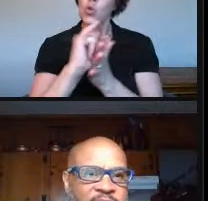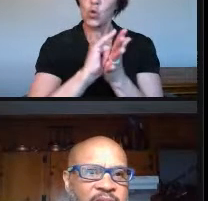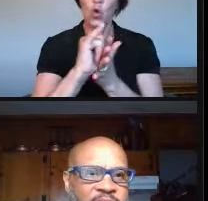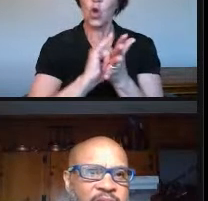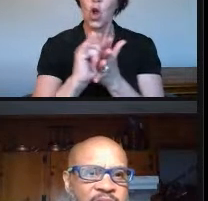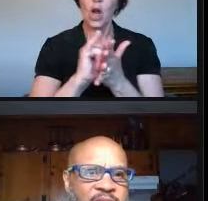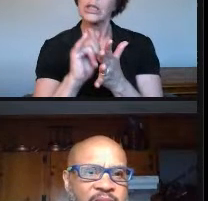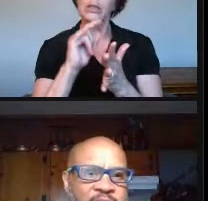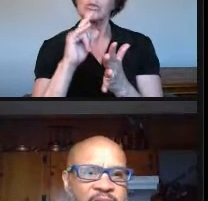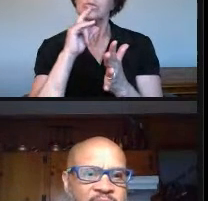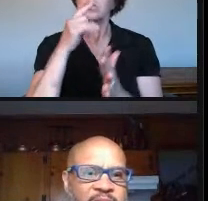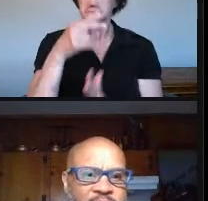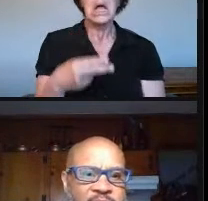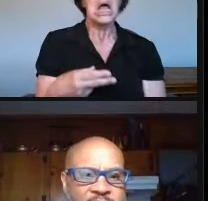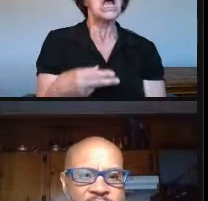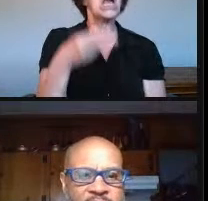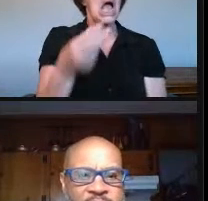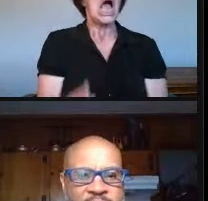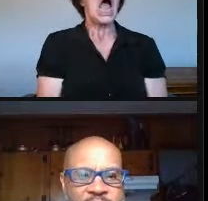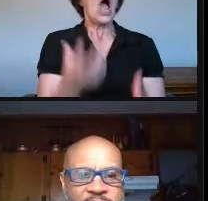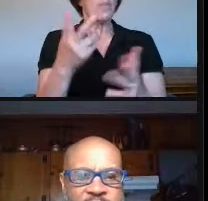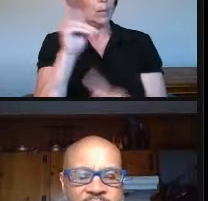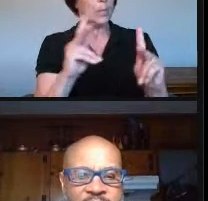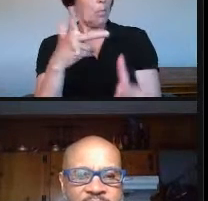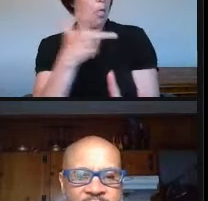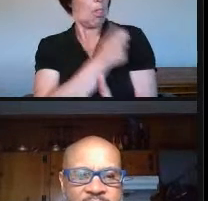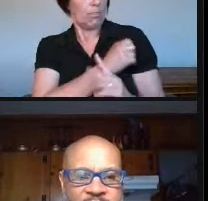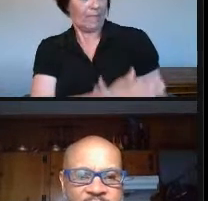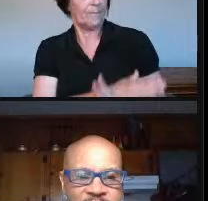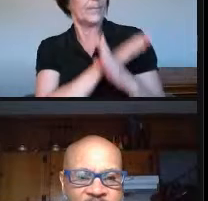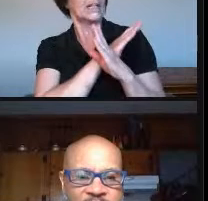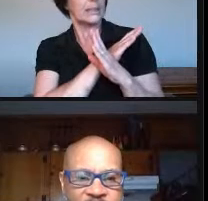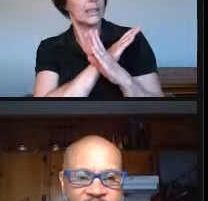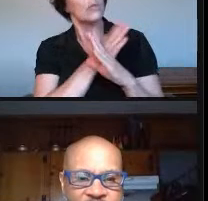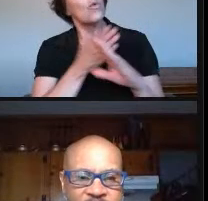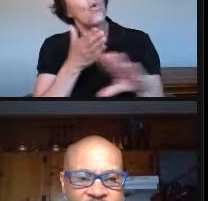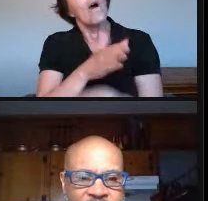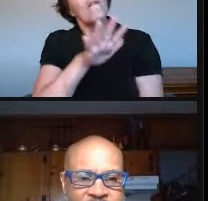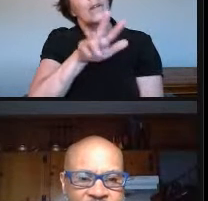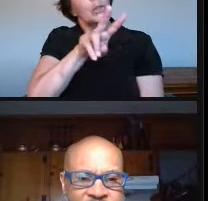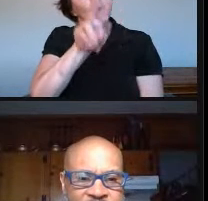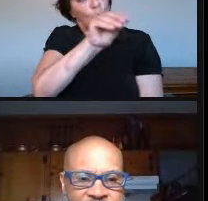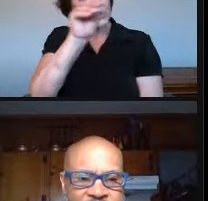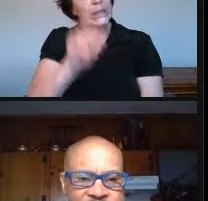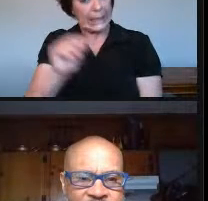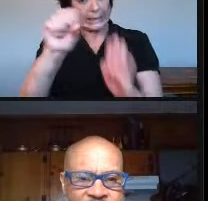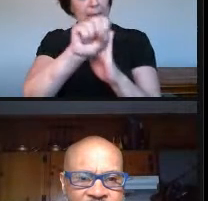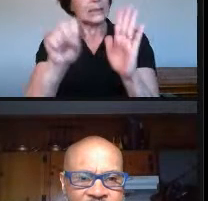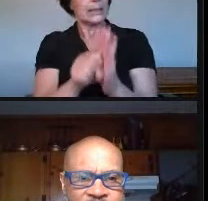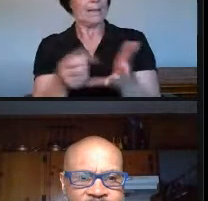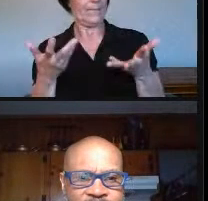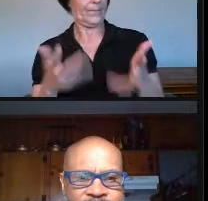terms, we're high in terms of the number of people who are vaccinated. Over 52% of the state is